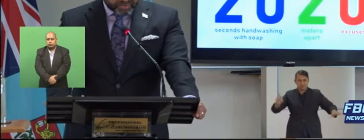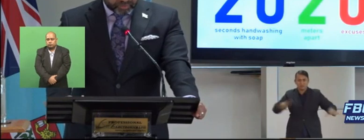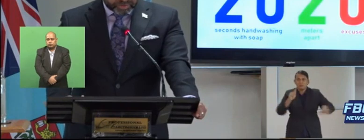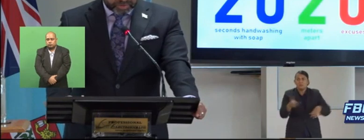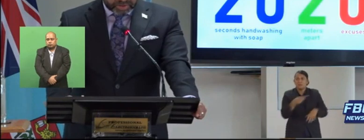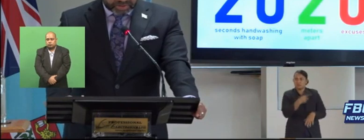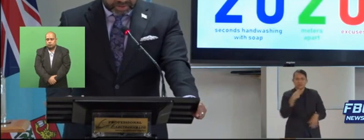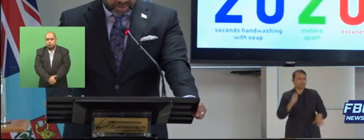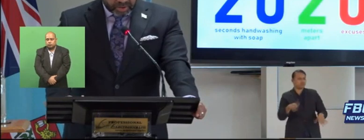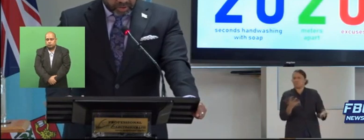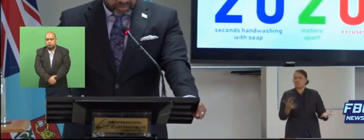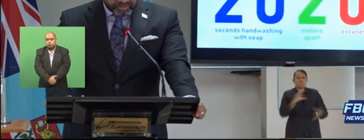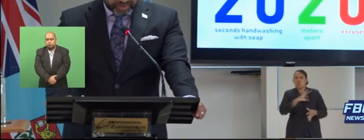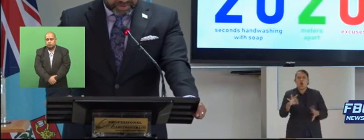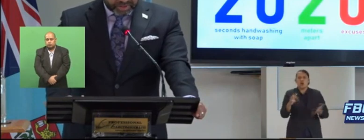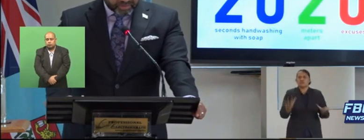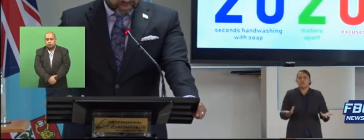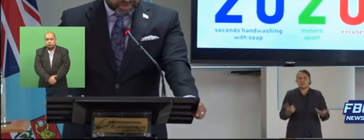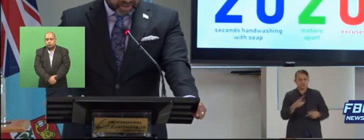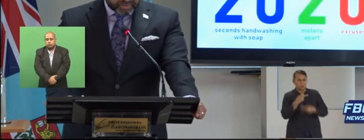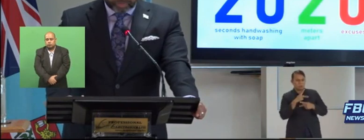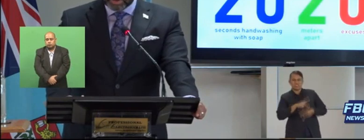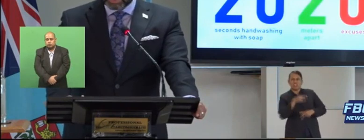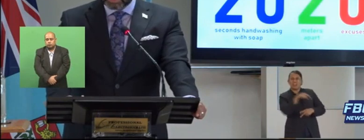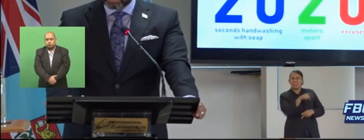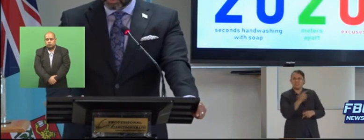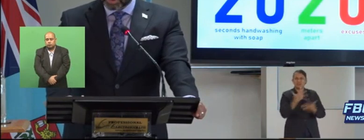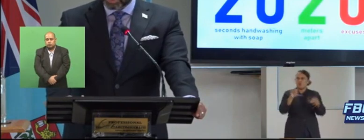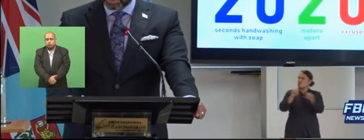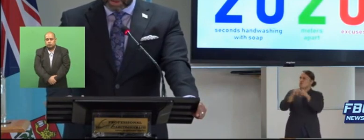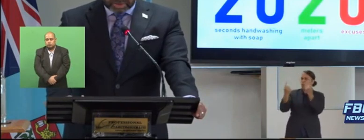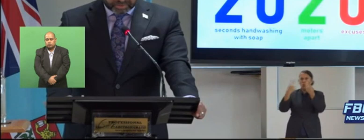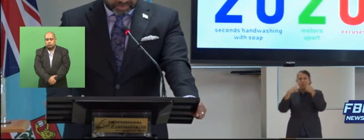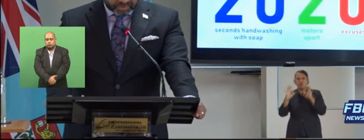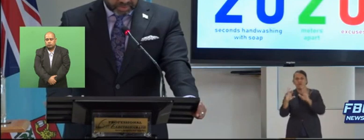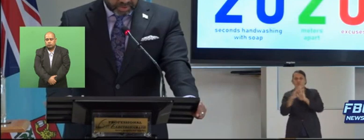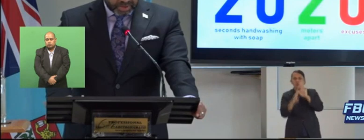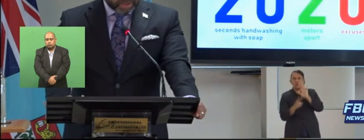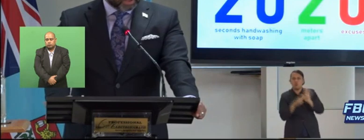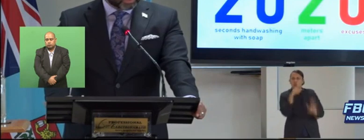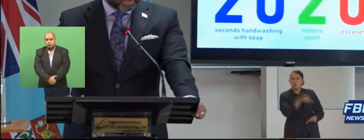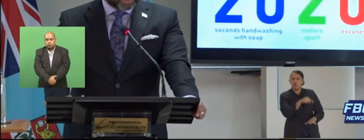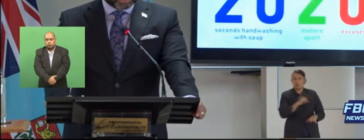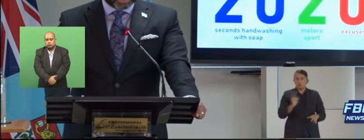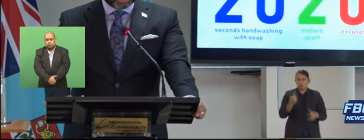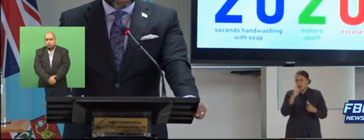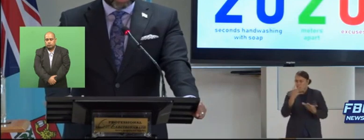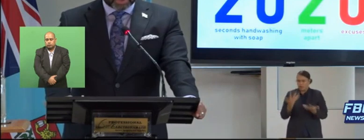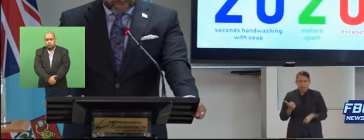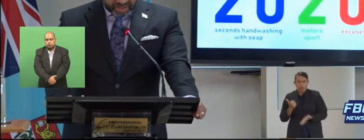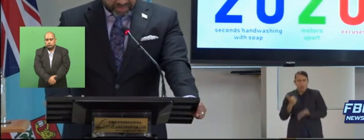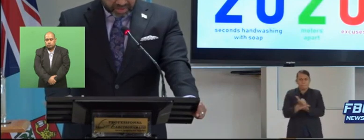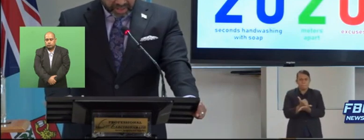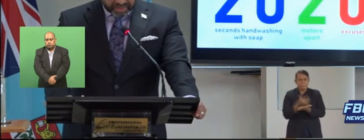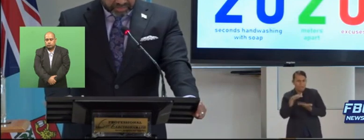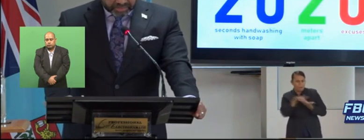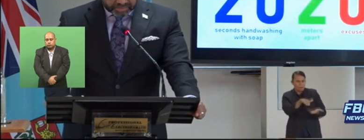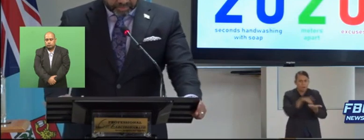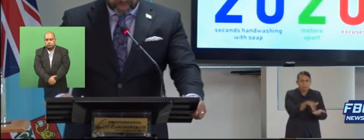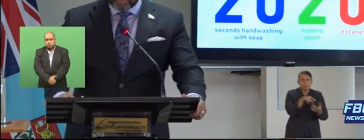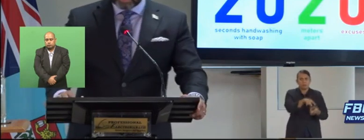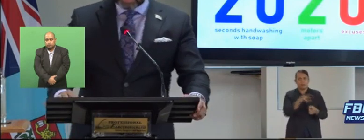jeopardizes the enforceability of the Fijian government's health protection directives. These directives are saving